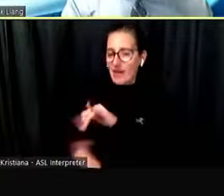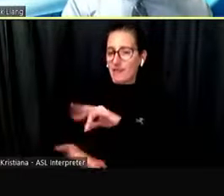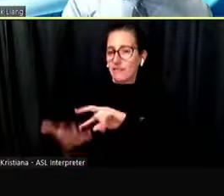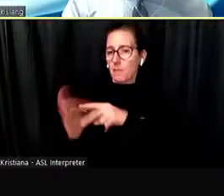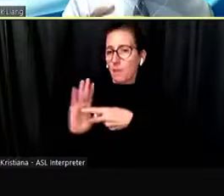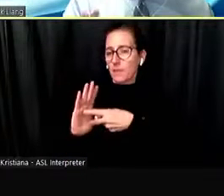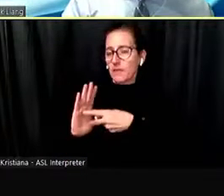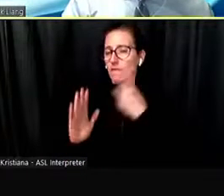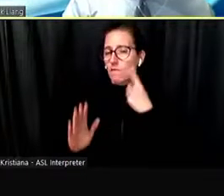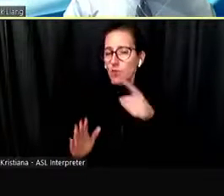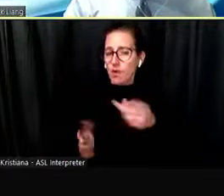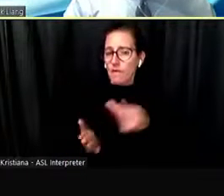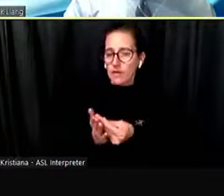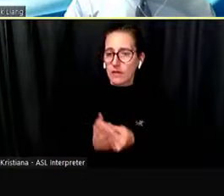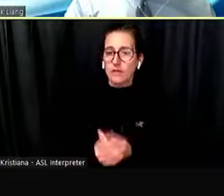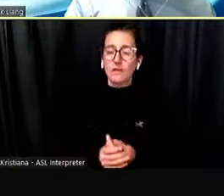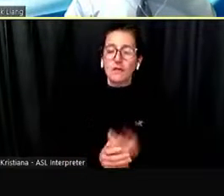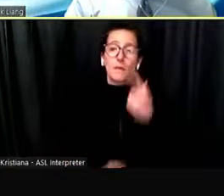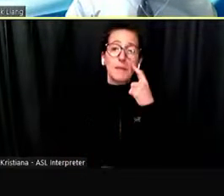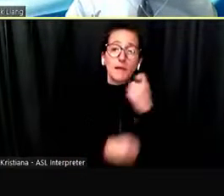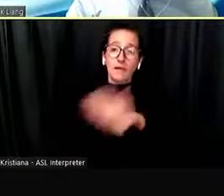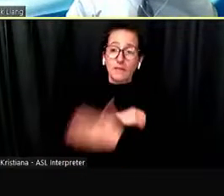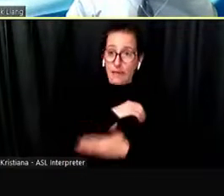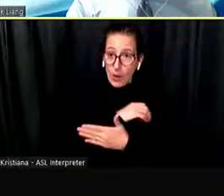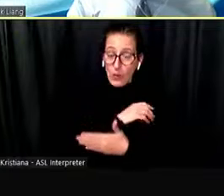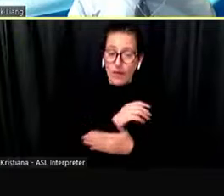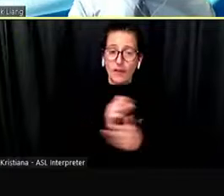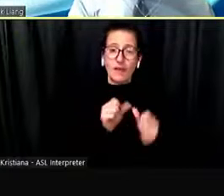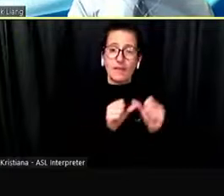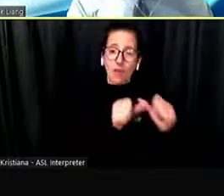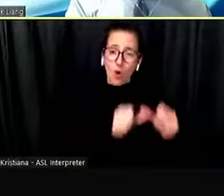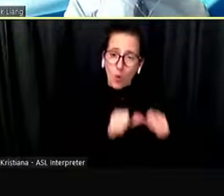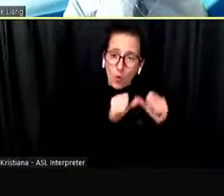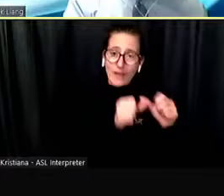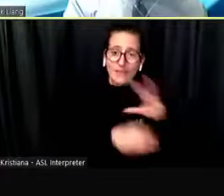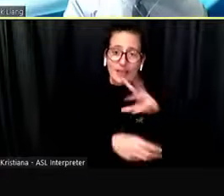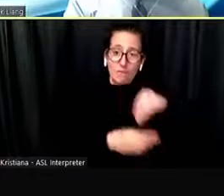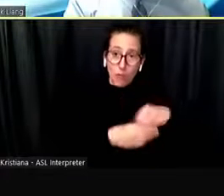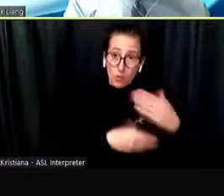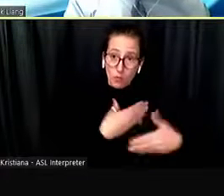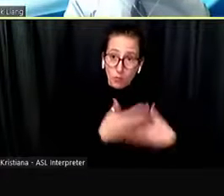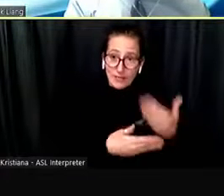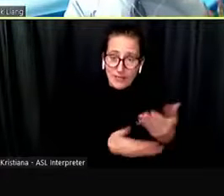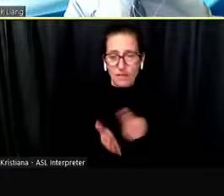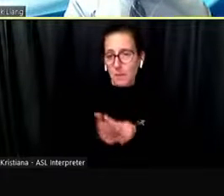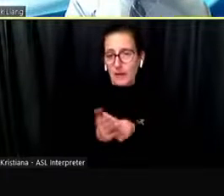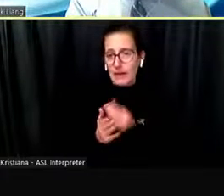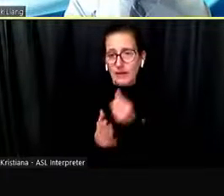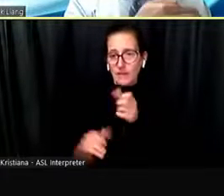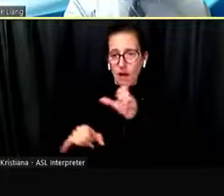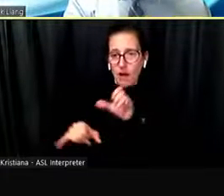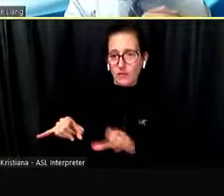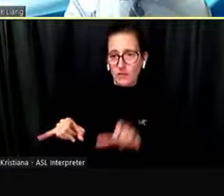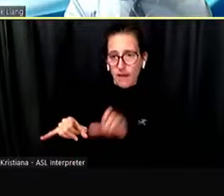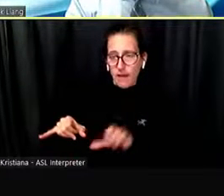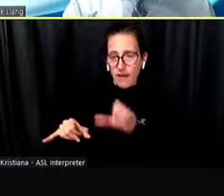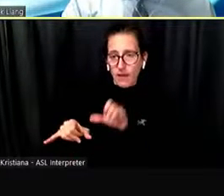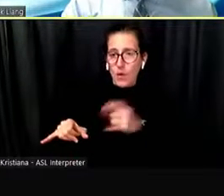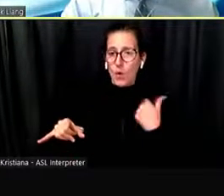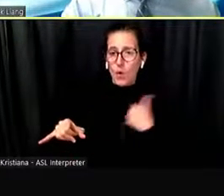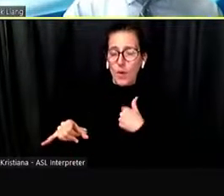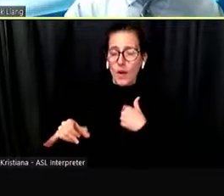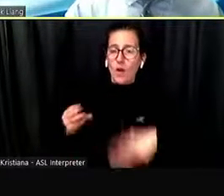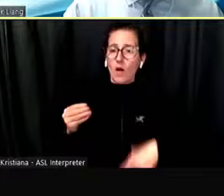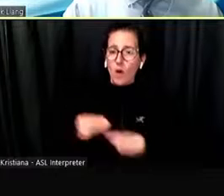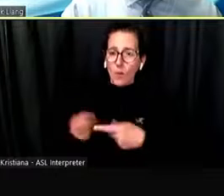the county is continuously in that regular process, so we actually don't let this fund sit for a while. They actually continue to recur and